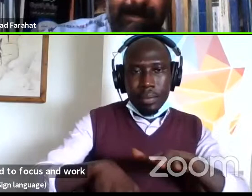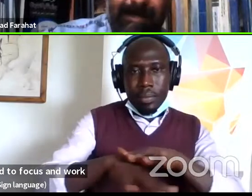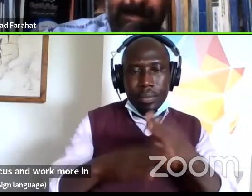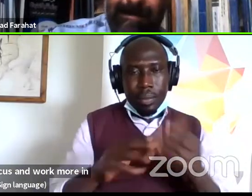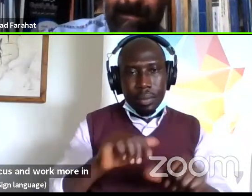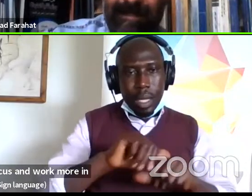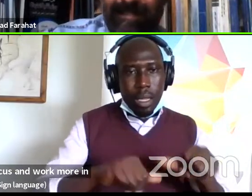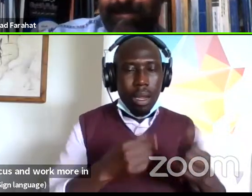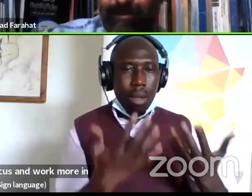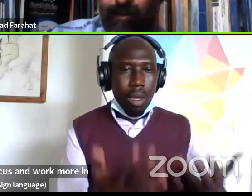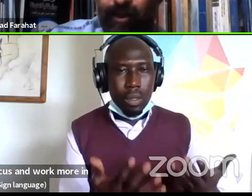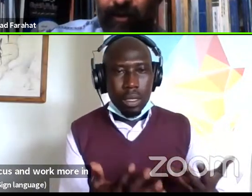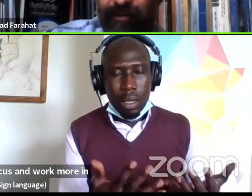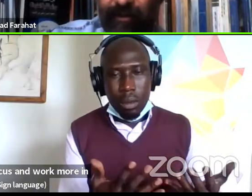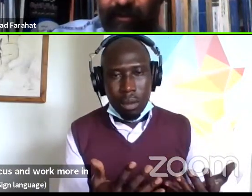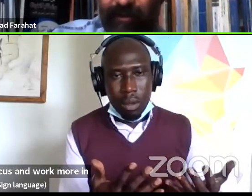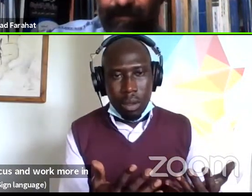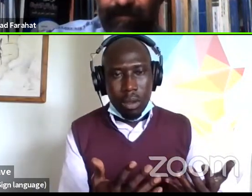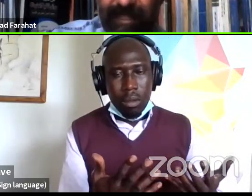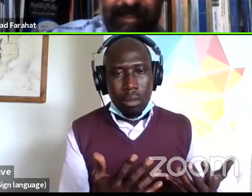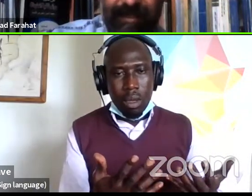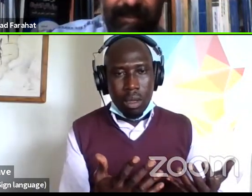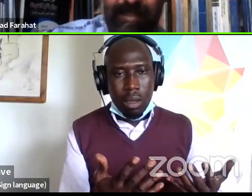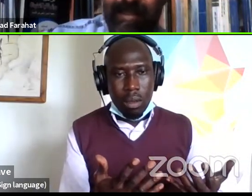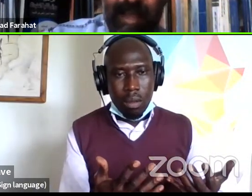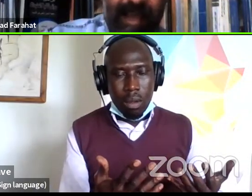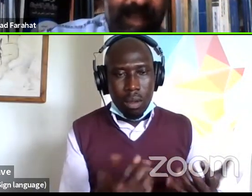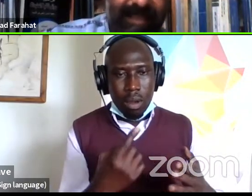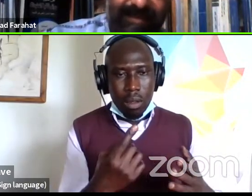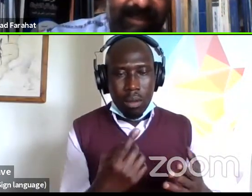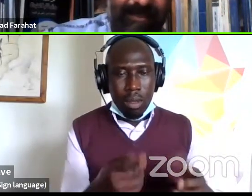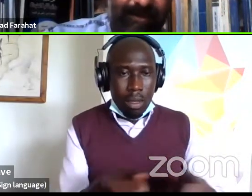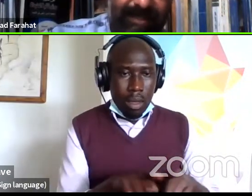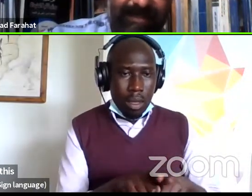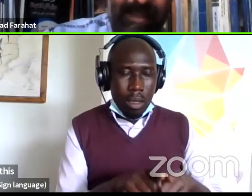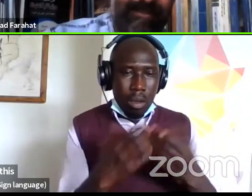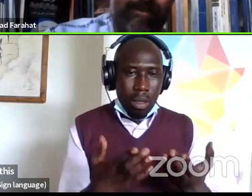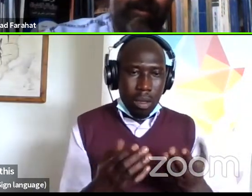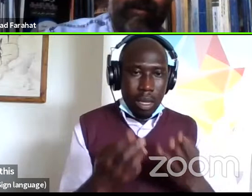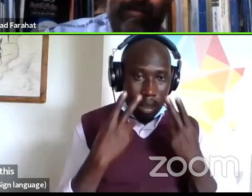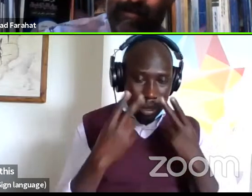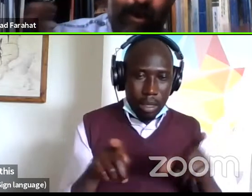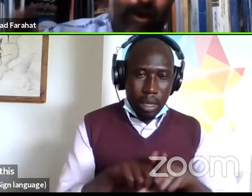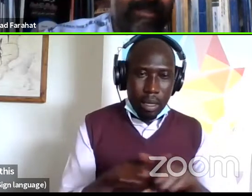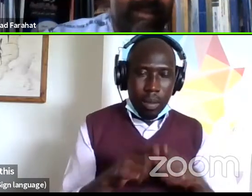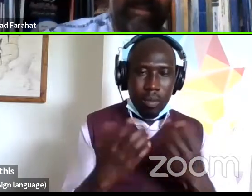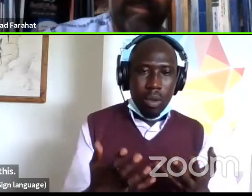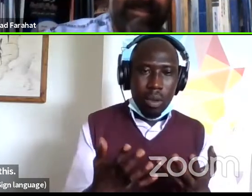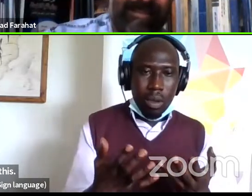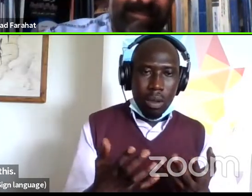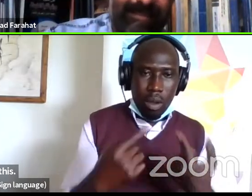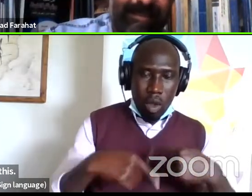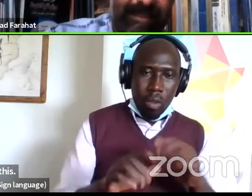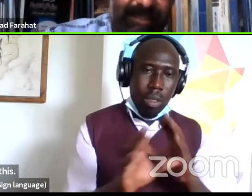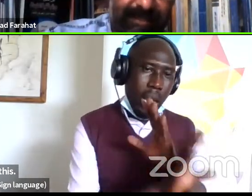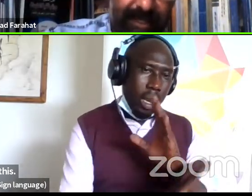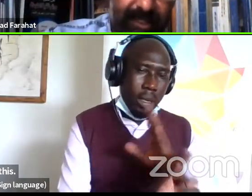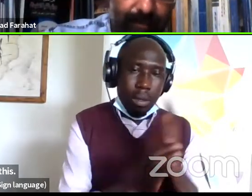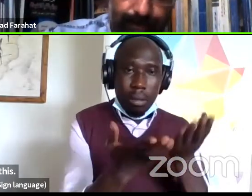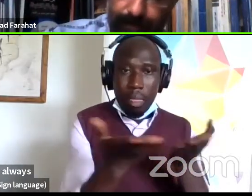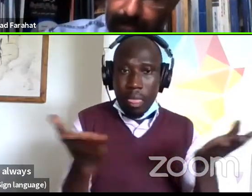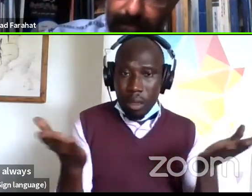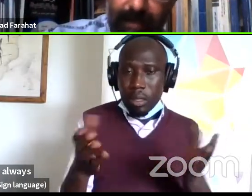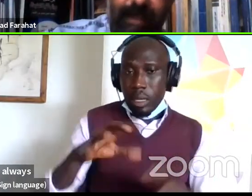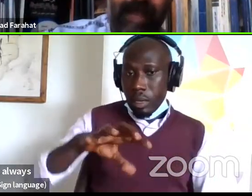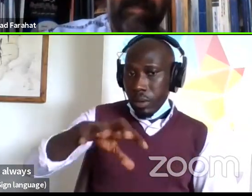about the rule of digital rights. And as you see that all the countries is in the